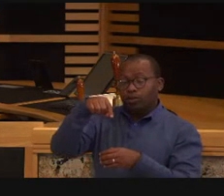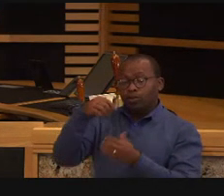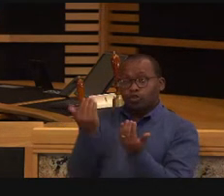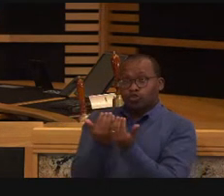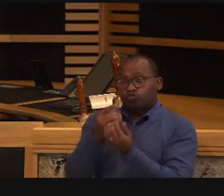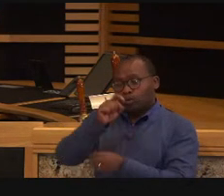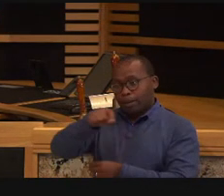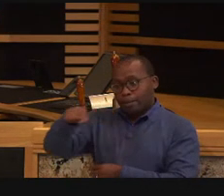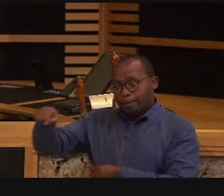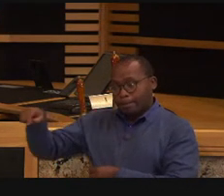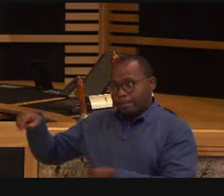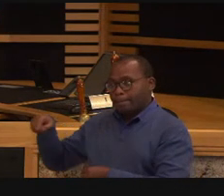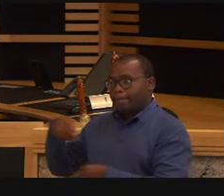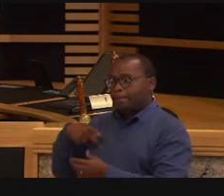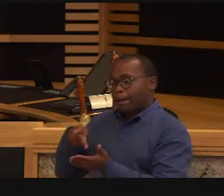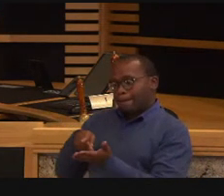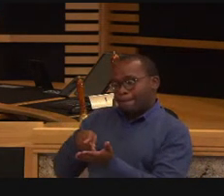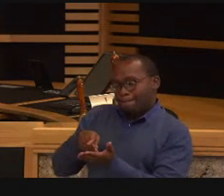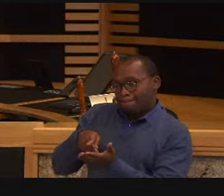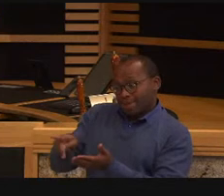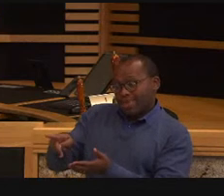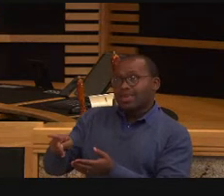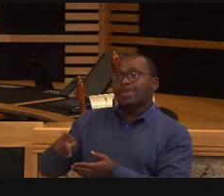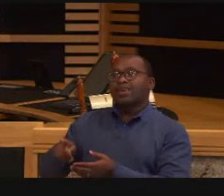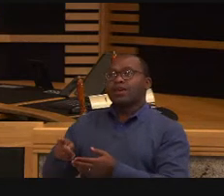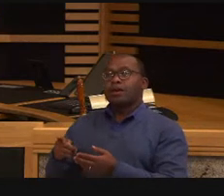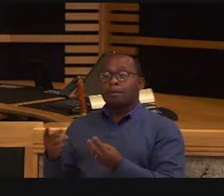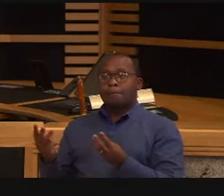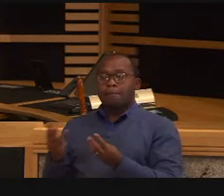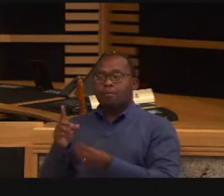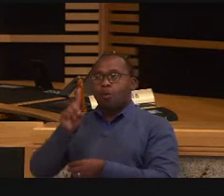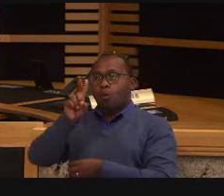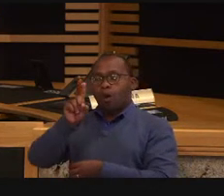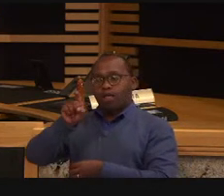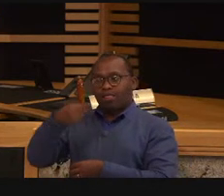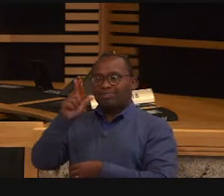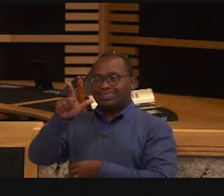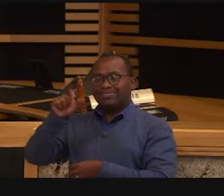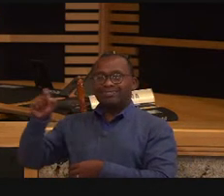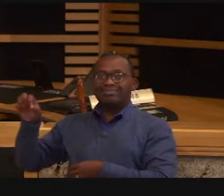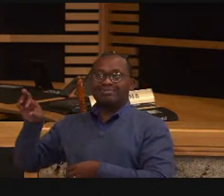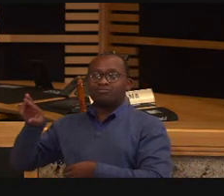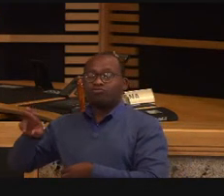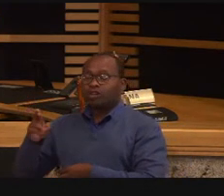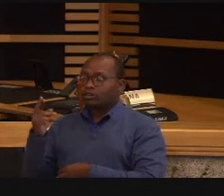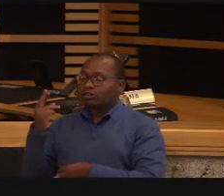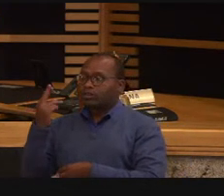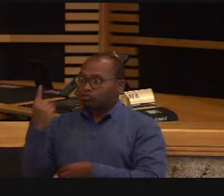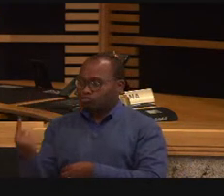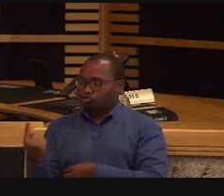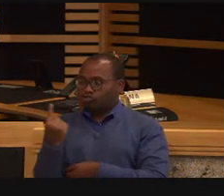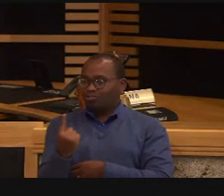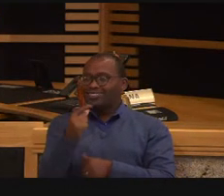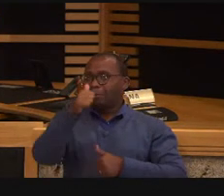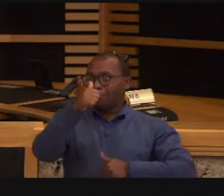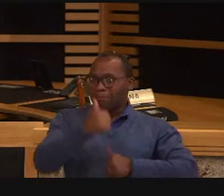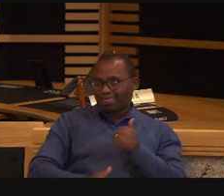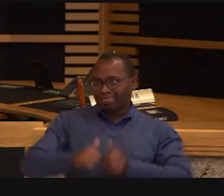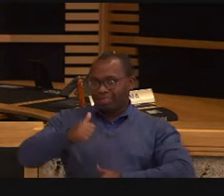to also move beyond just the schooling environment. But how does the function itself respond to the